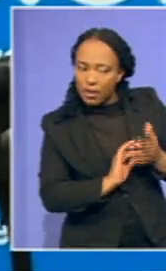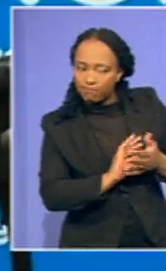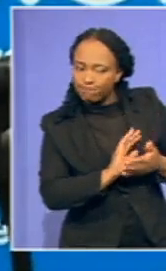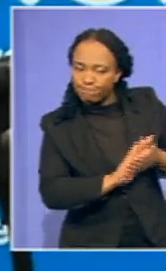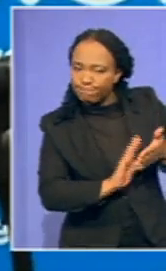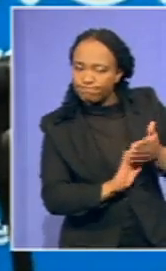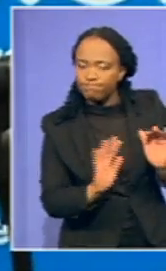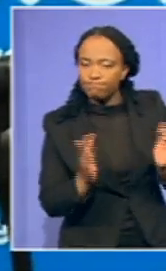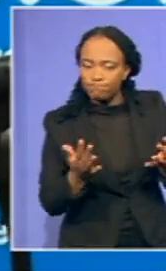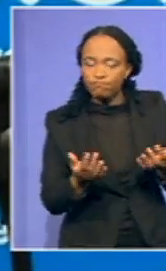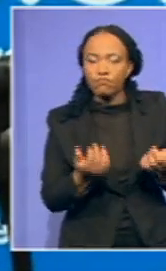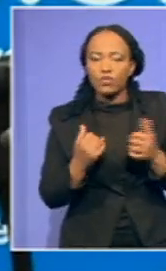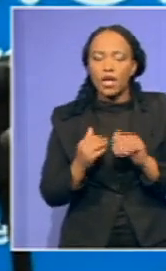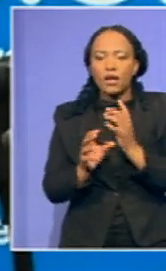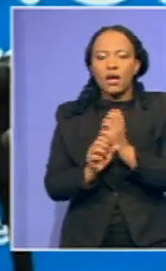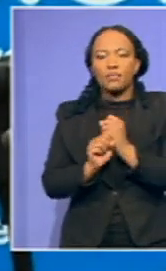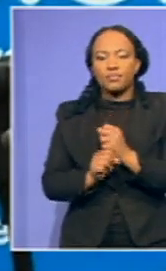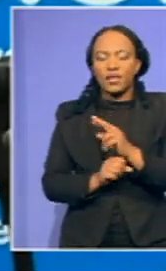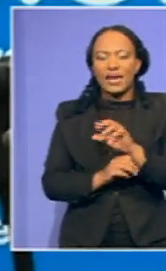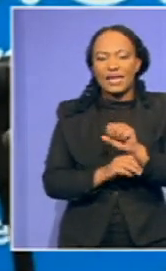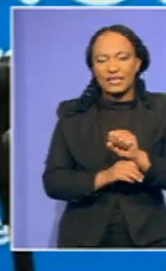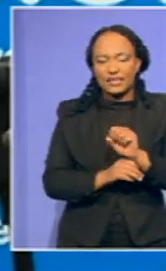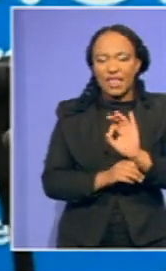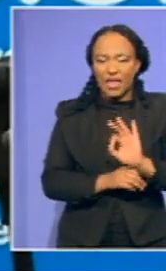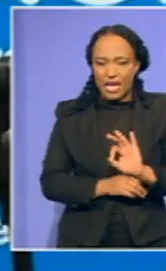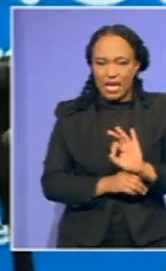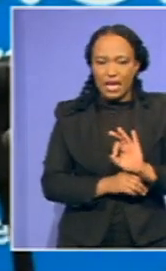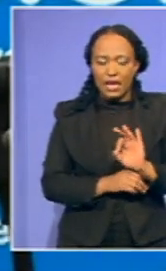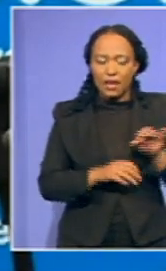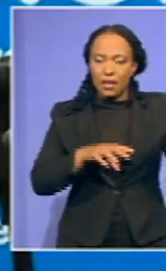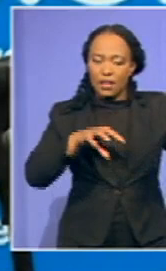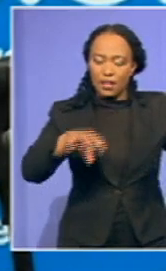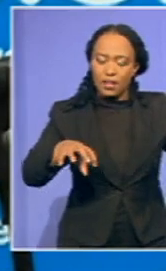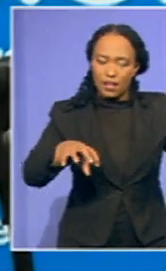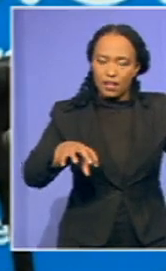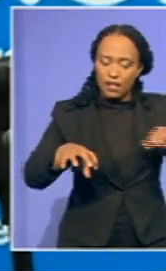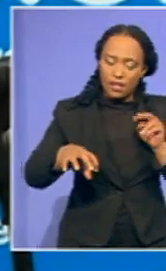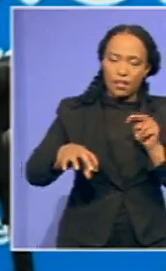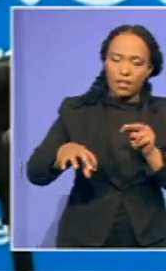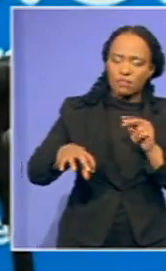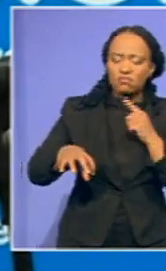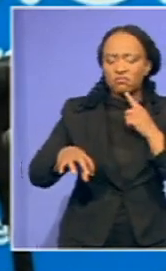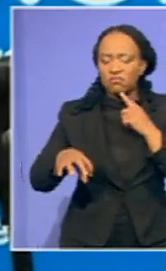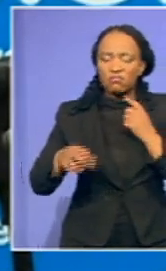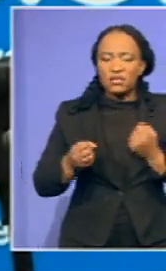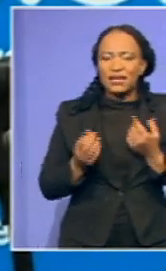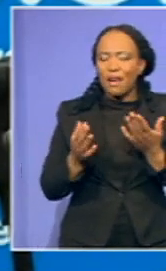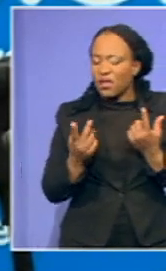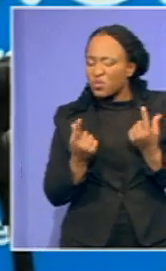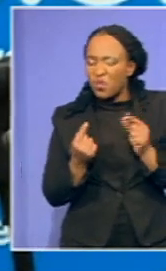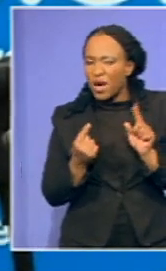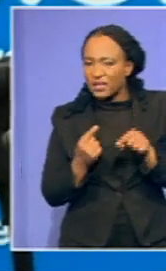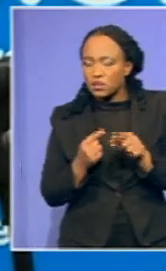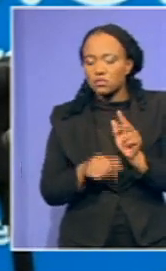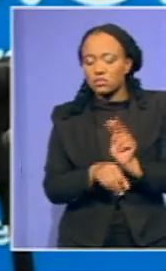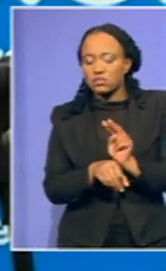be going to Res 3, which is a few meters away, to see what the supplier will be doing